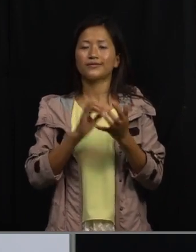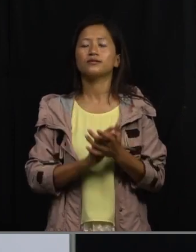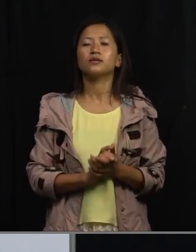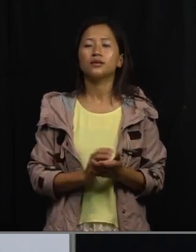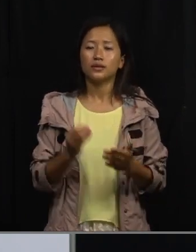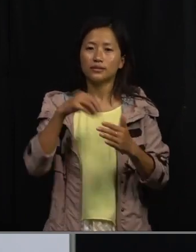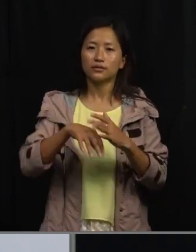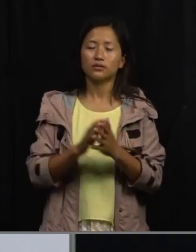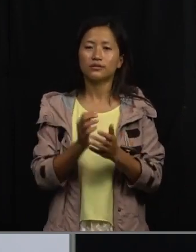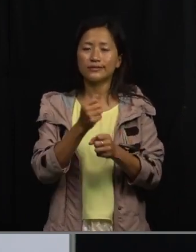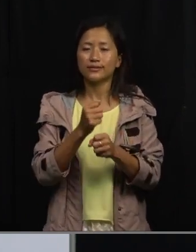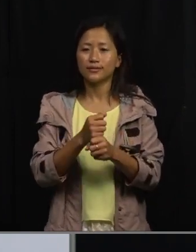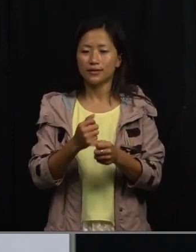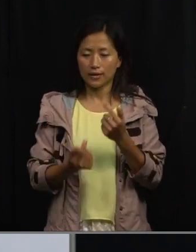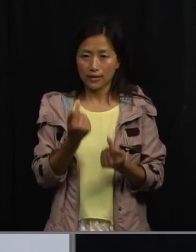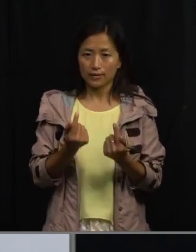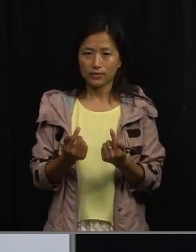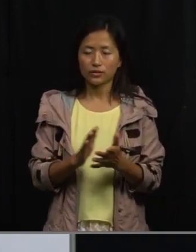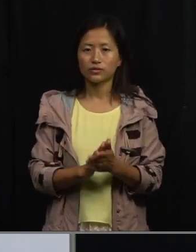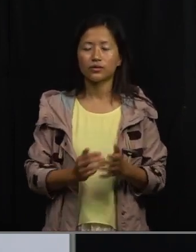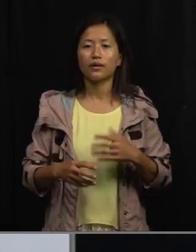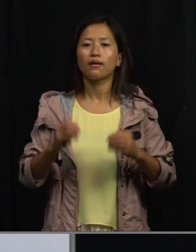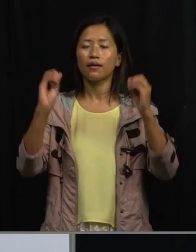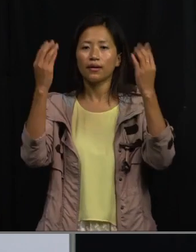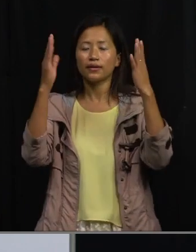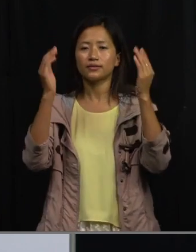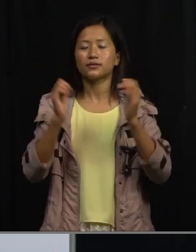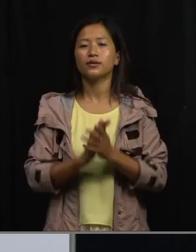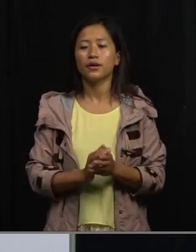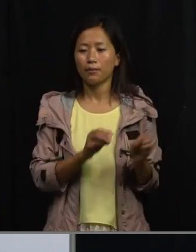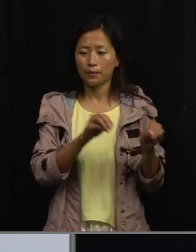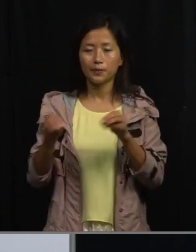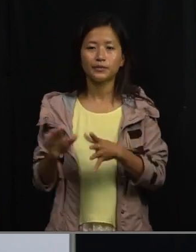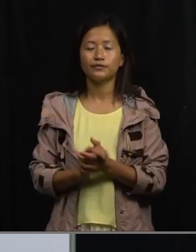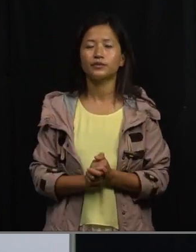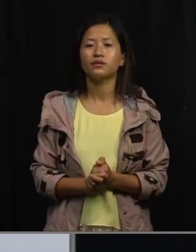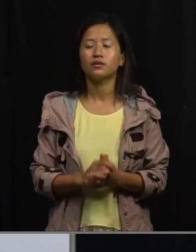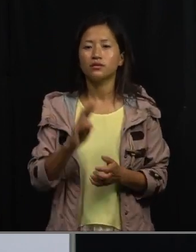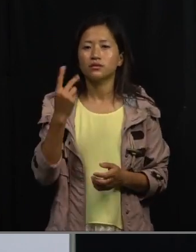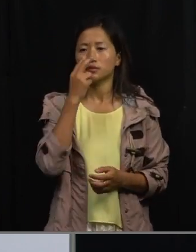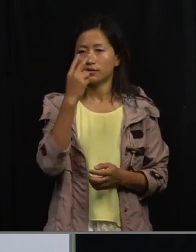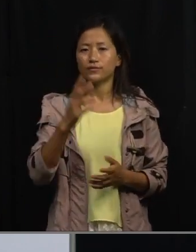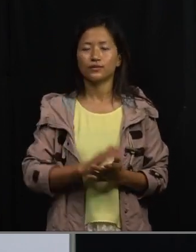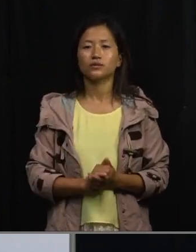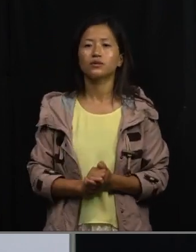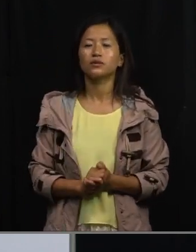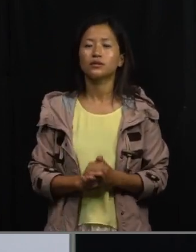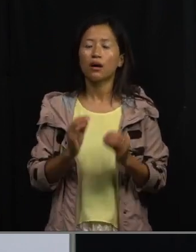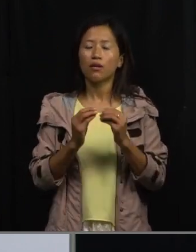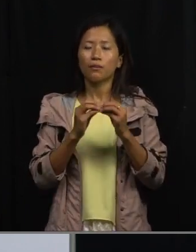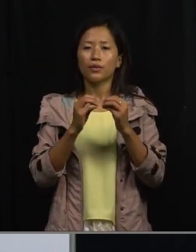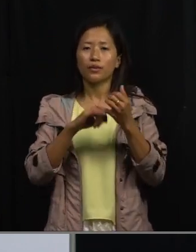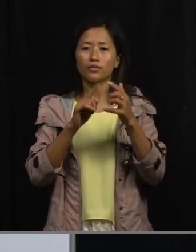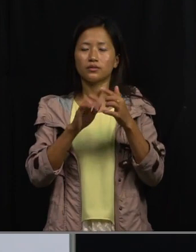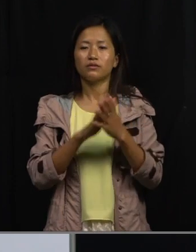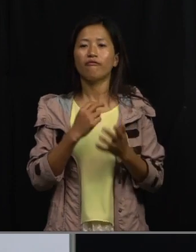include gesture, which involved hand movement. And the second view is that it is based